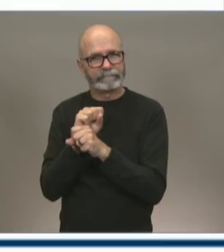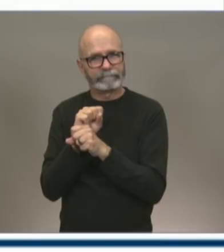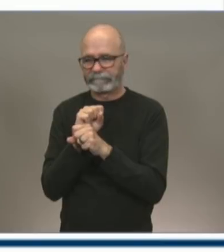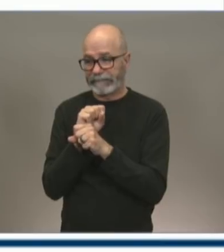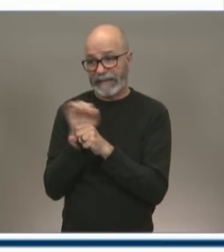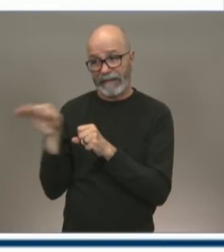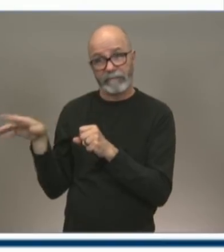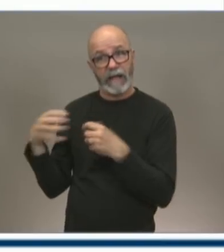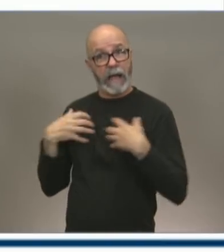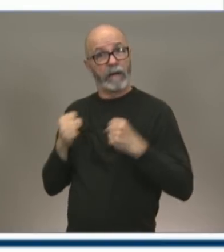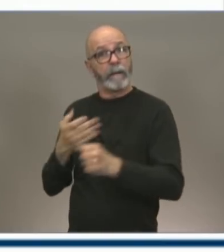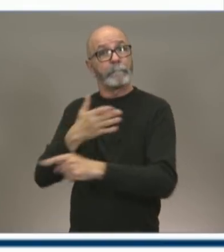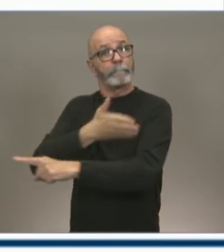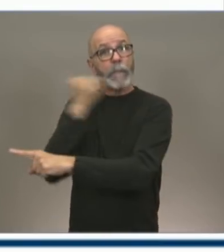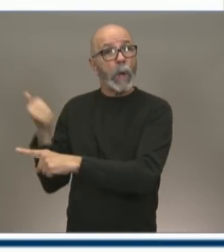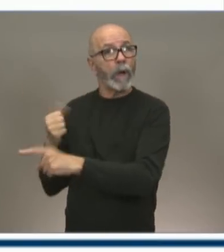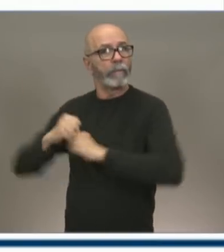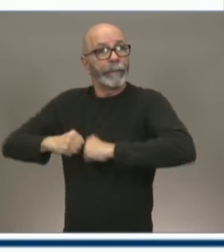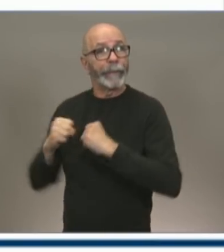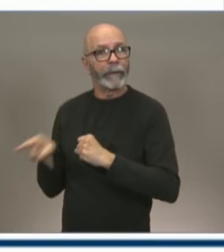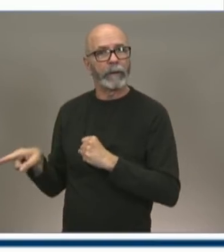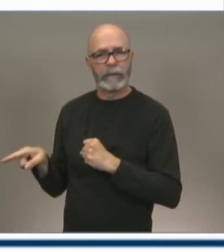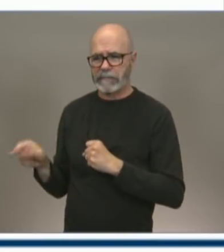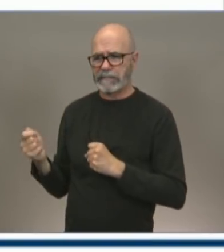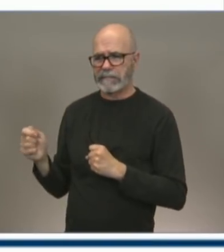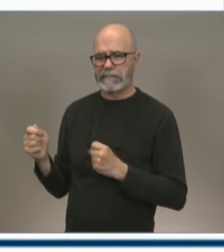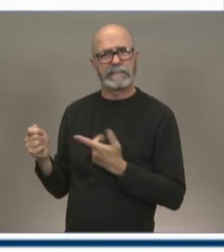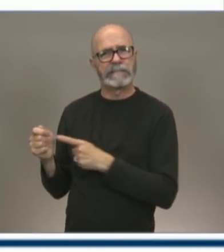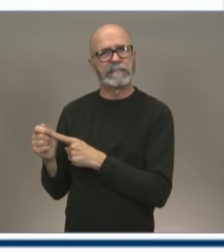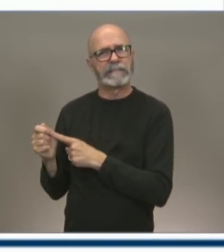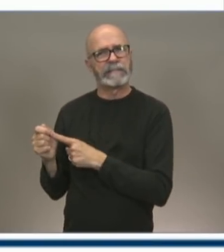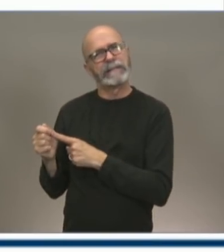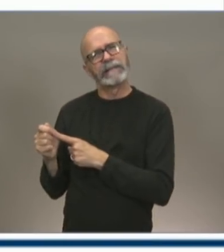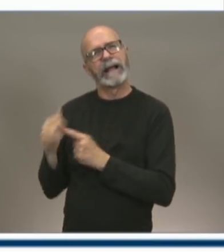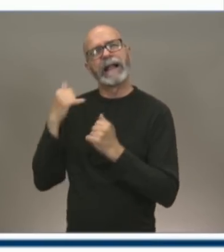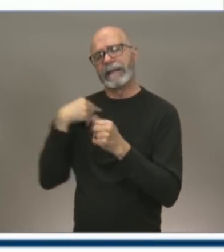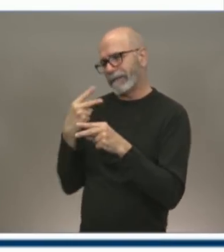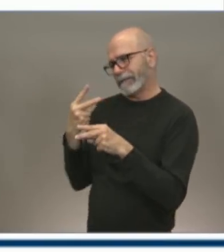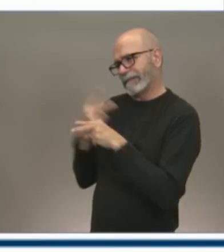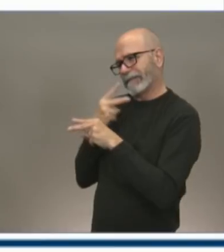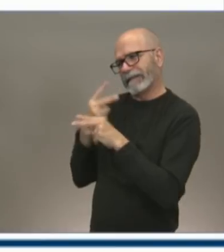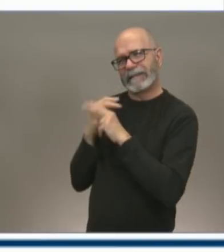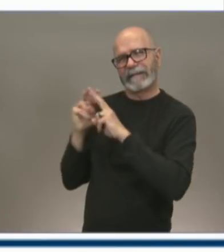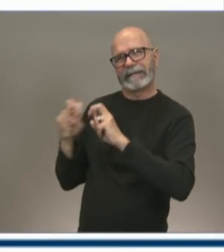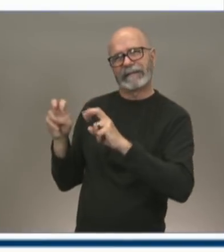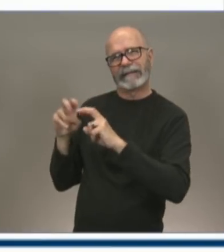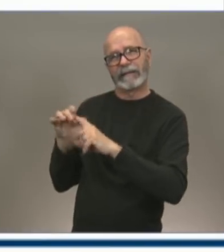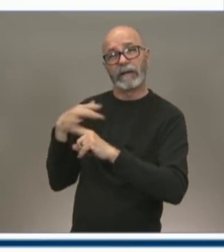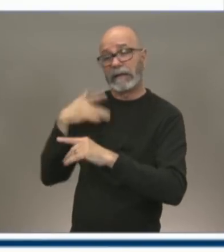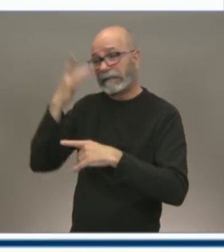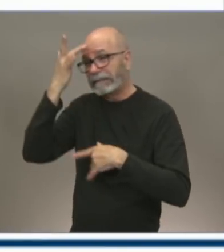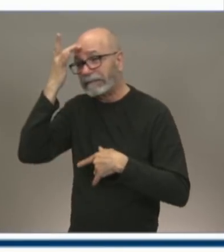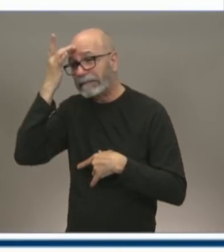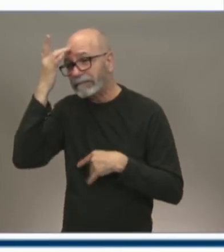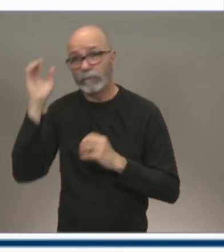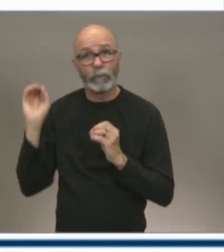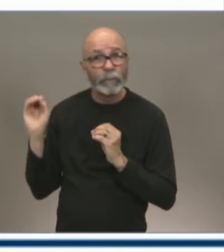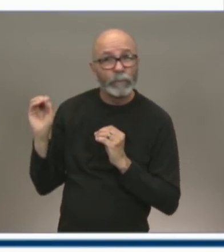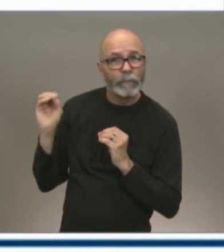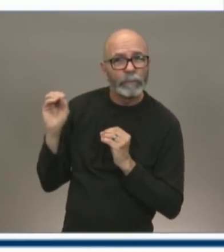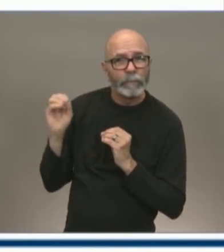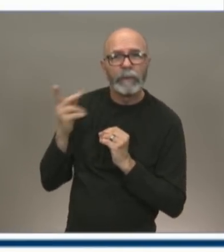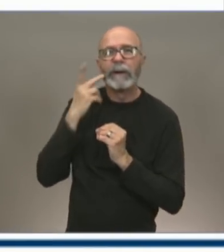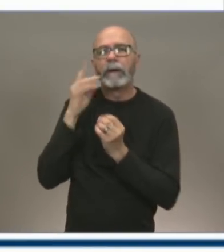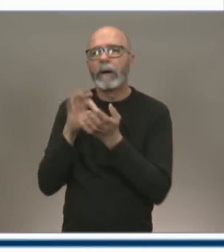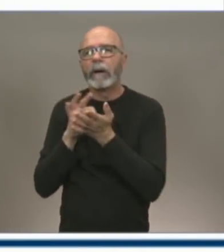experts is that people a minimum of 10 days after the start of their symptoms, or if they haven't had any symptoms, a minimum of 10